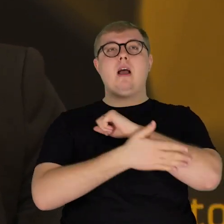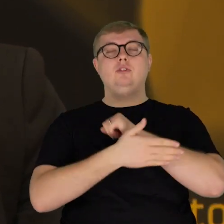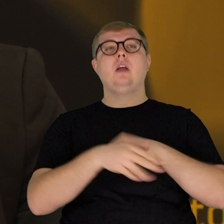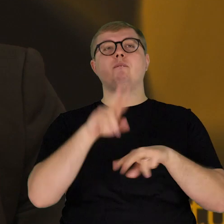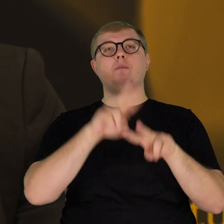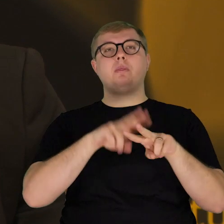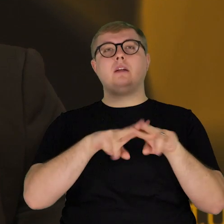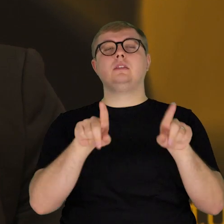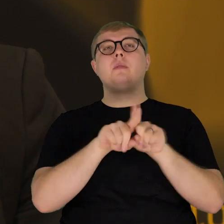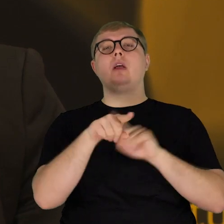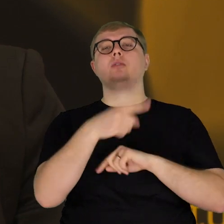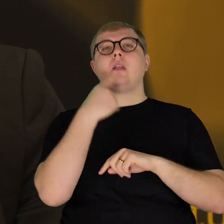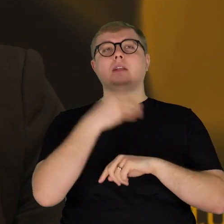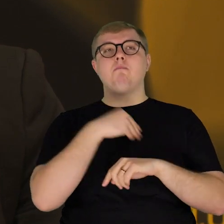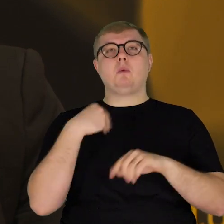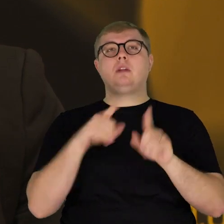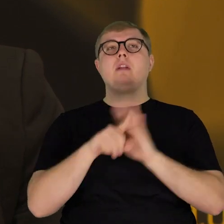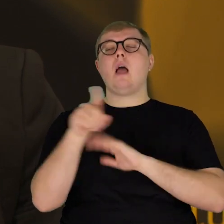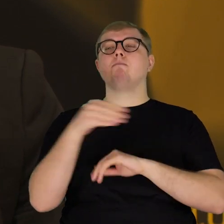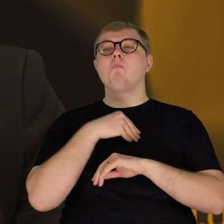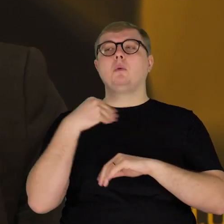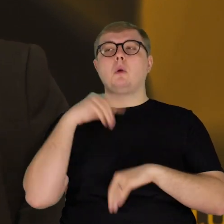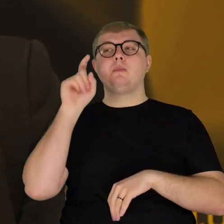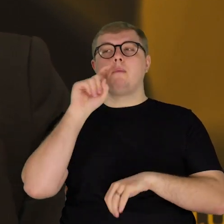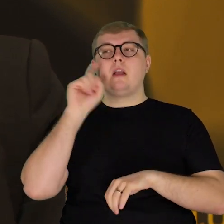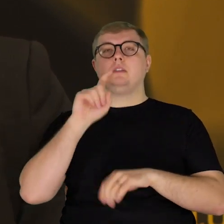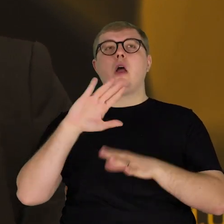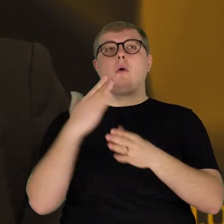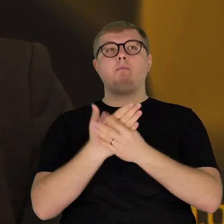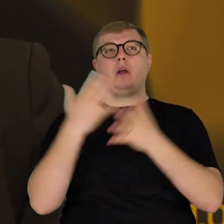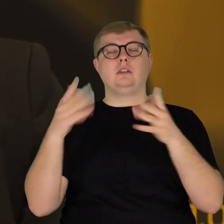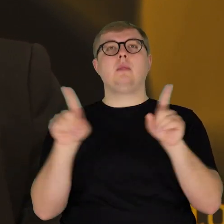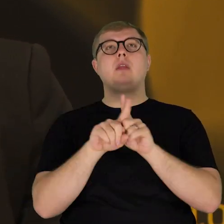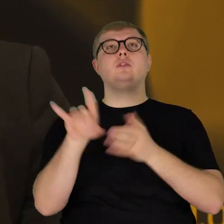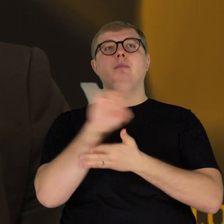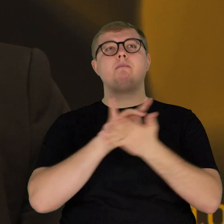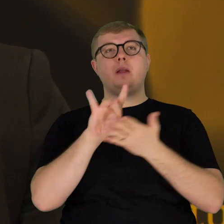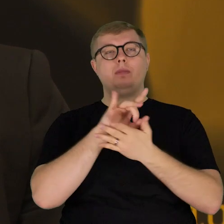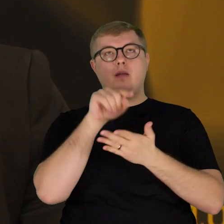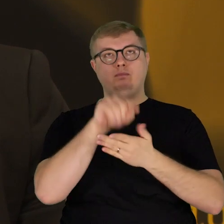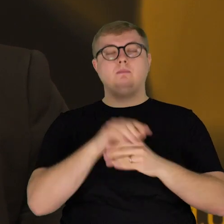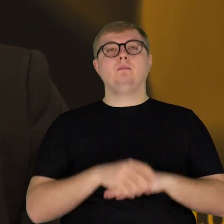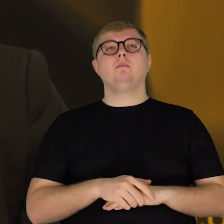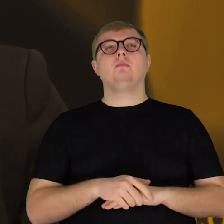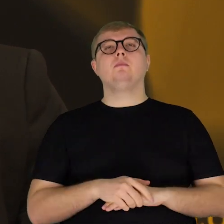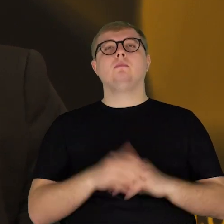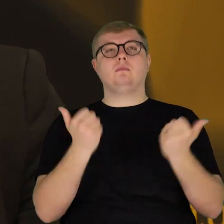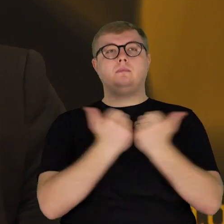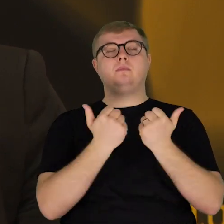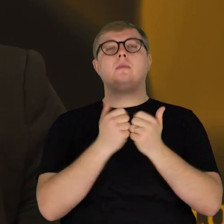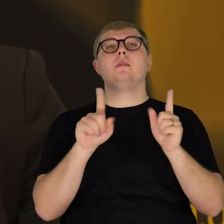Polish-German Cooperation and the Municipality of Kraków. And today we are pleased to host representatives